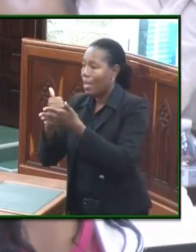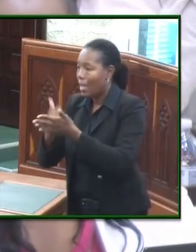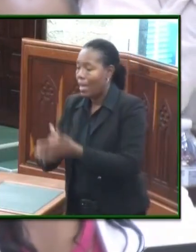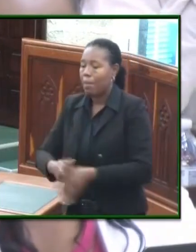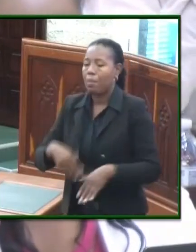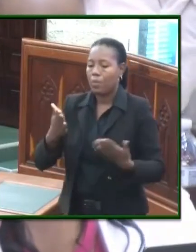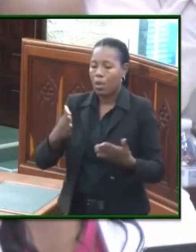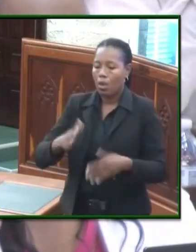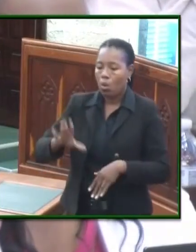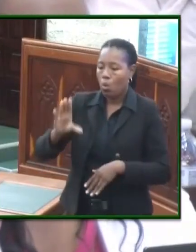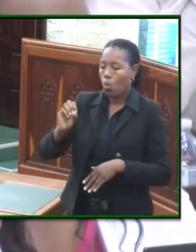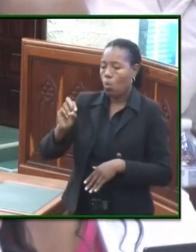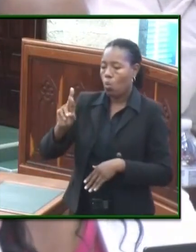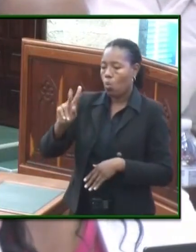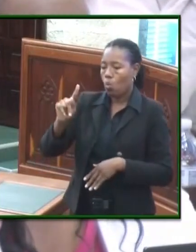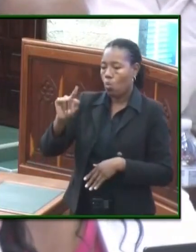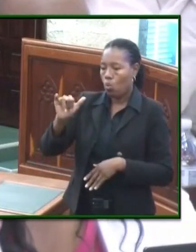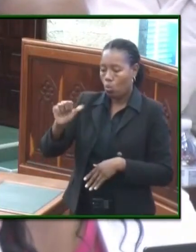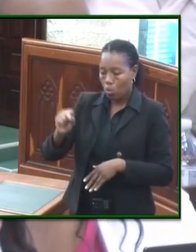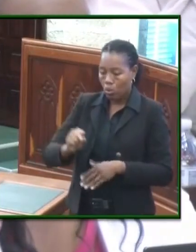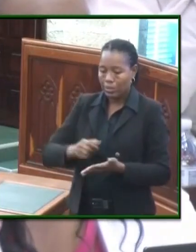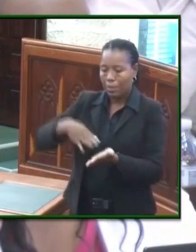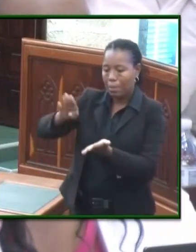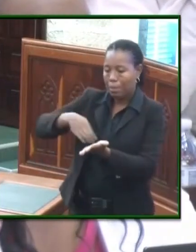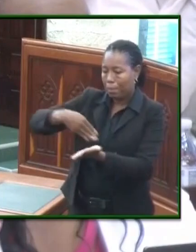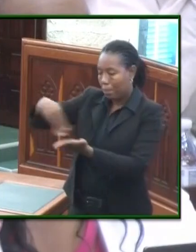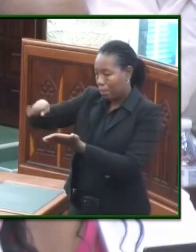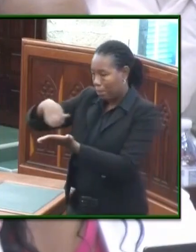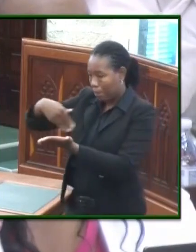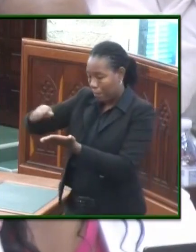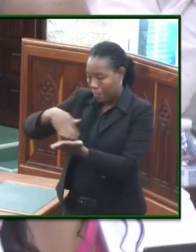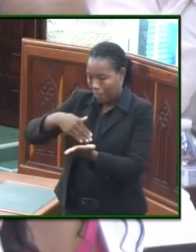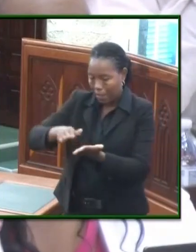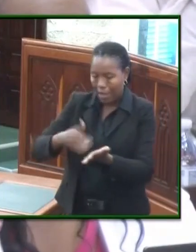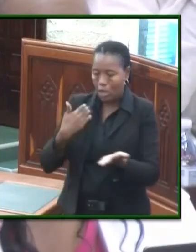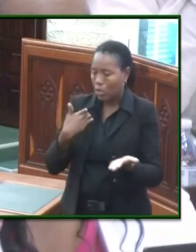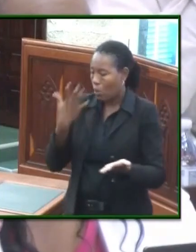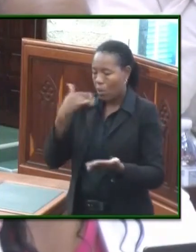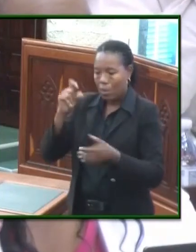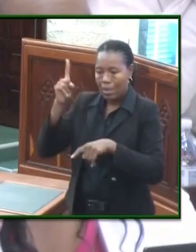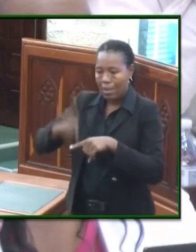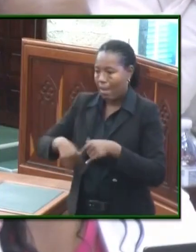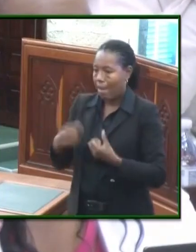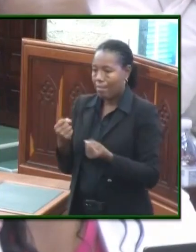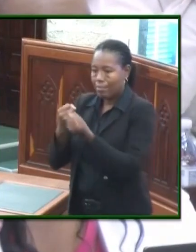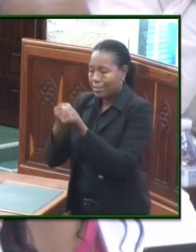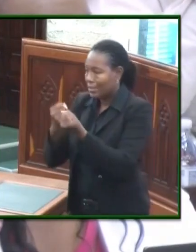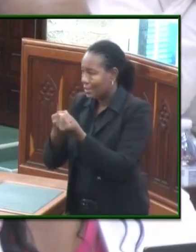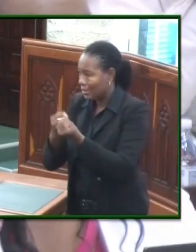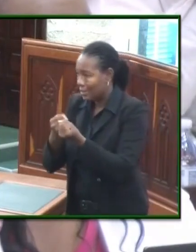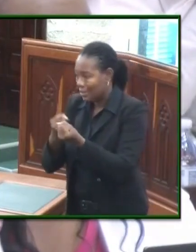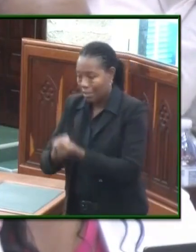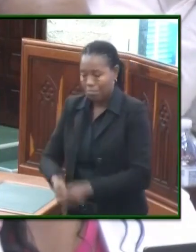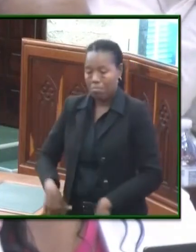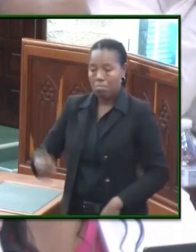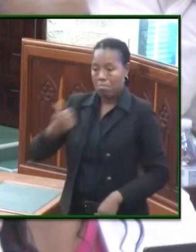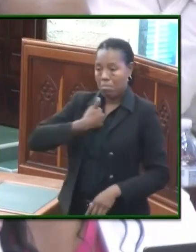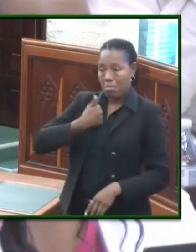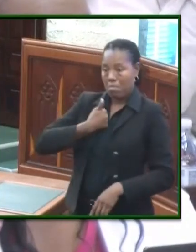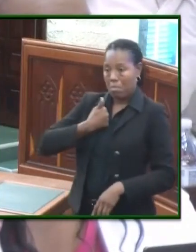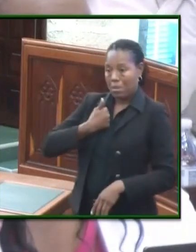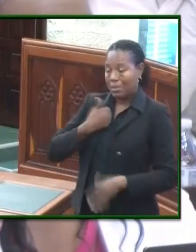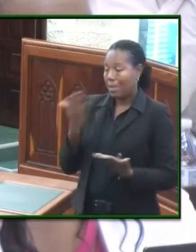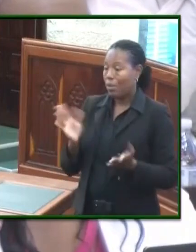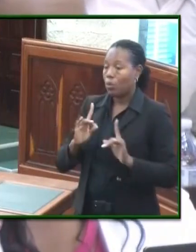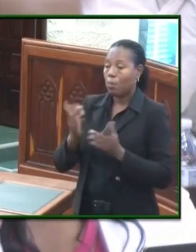courts. And I cannot see any reason out there that we cannot assist them in getting some lighting down there. I myself am a product of